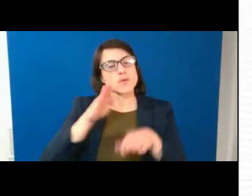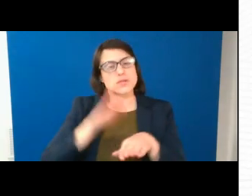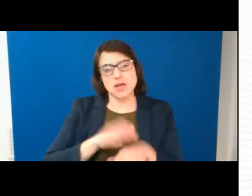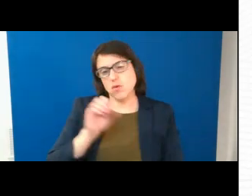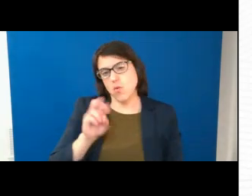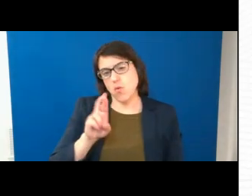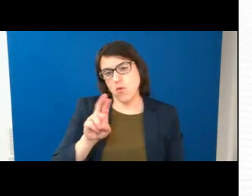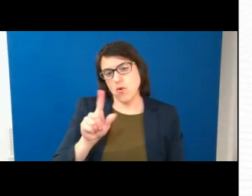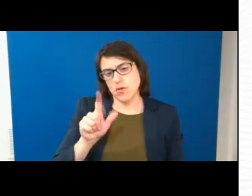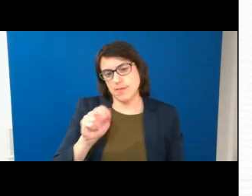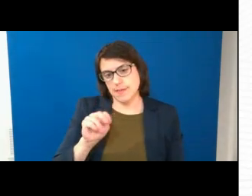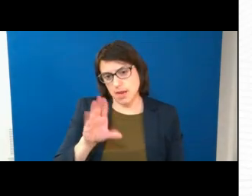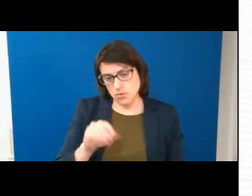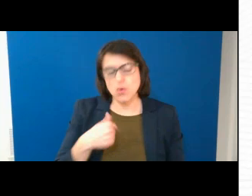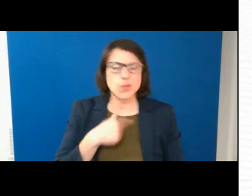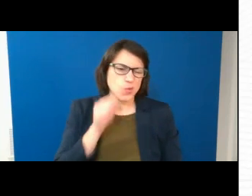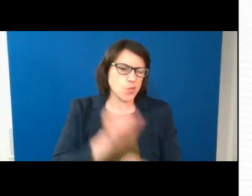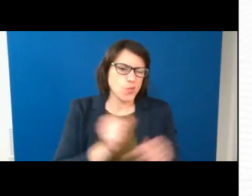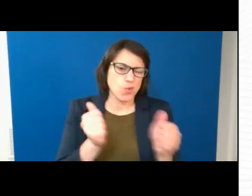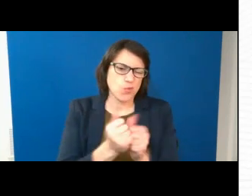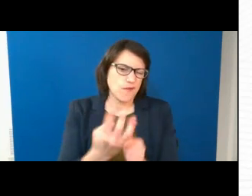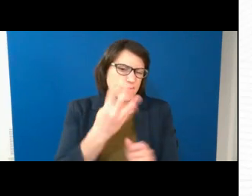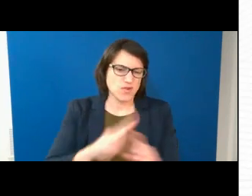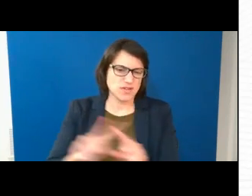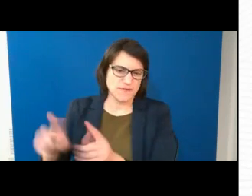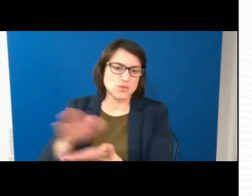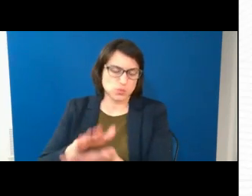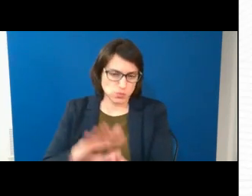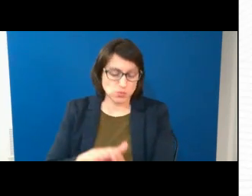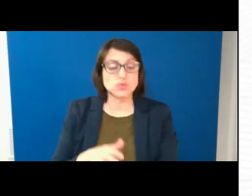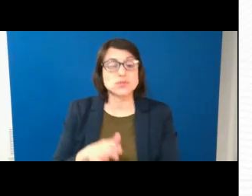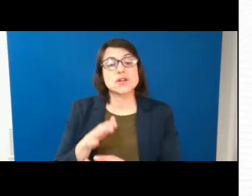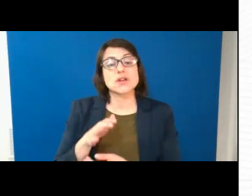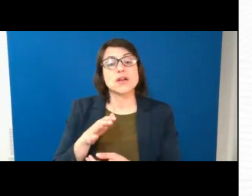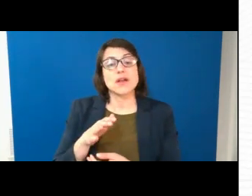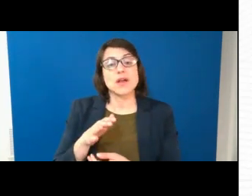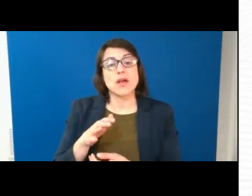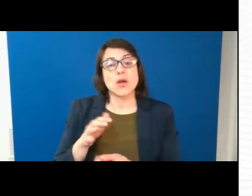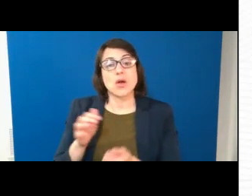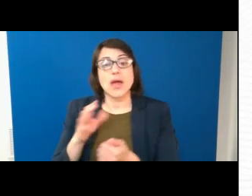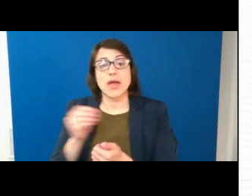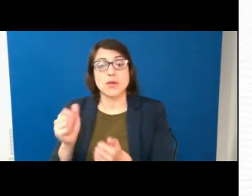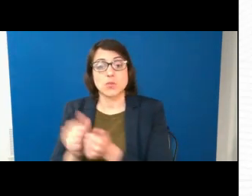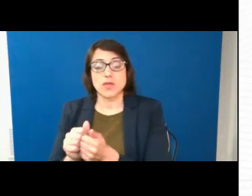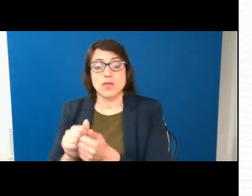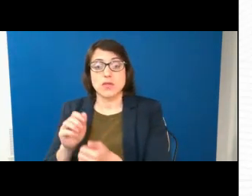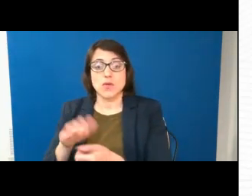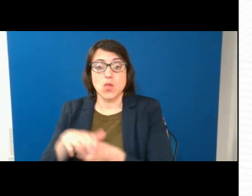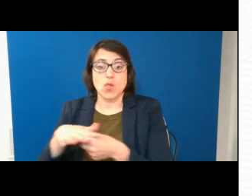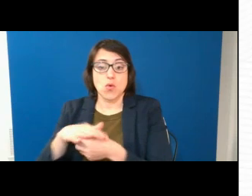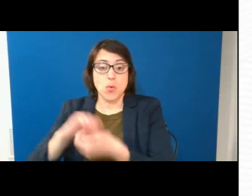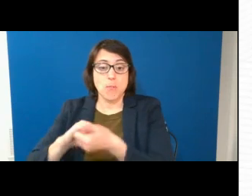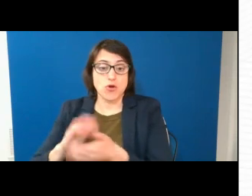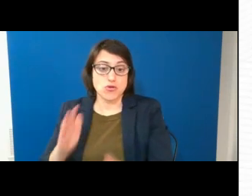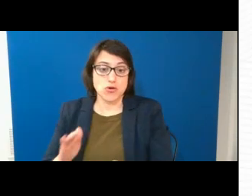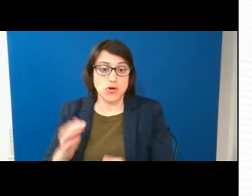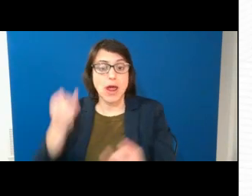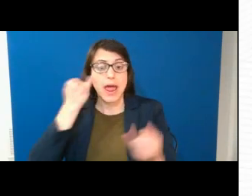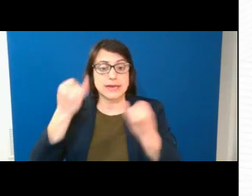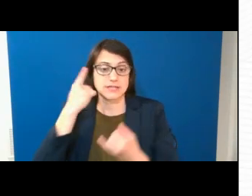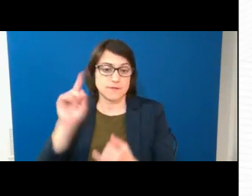We're going to be working with 4 different schools with a local partner, Ideas for Us, and we're